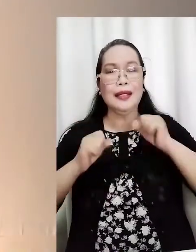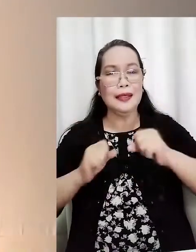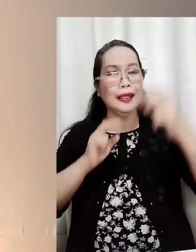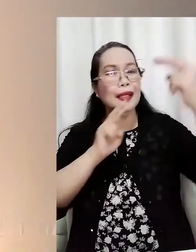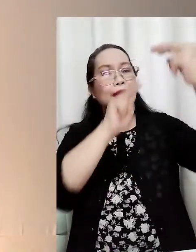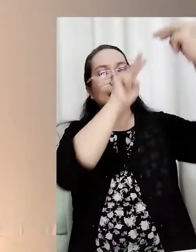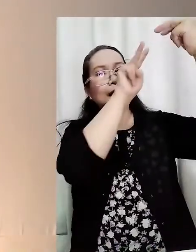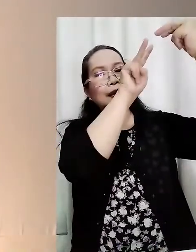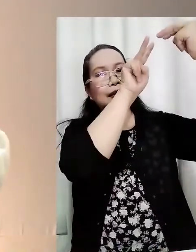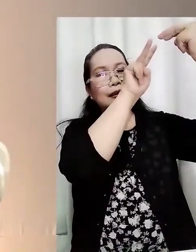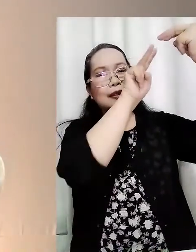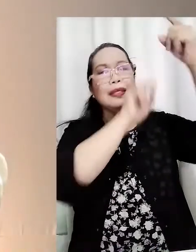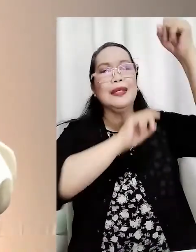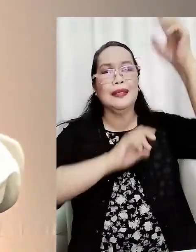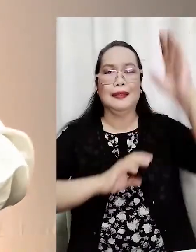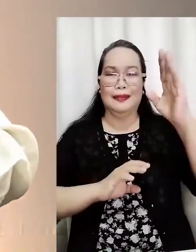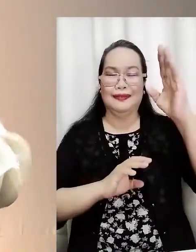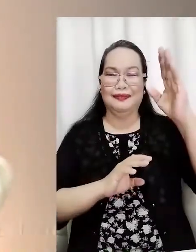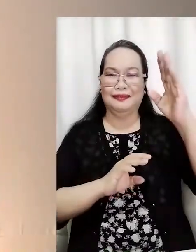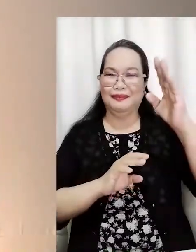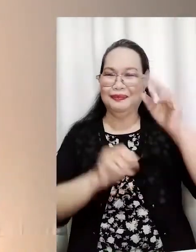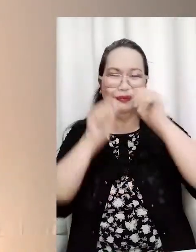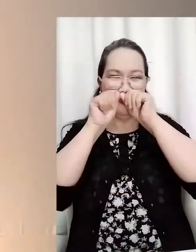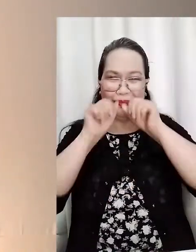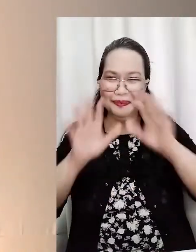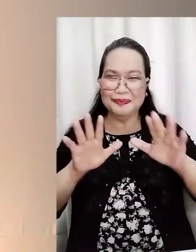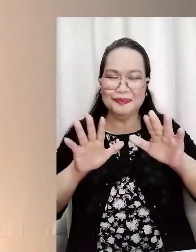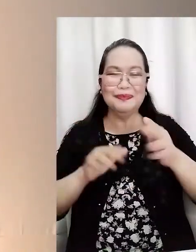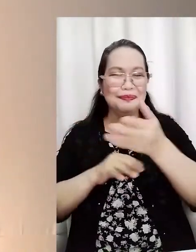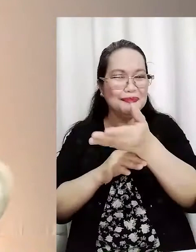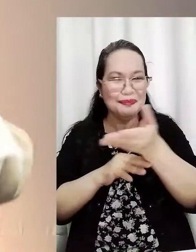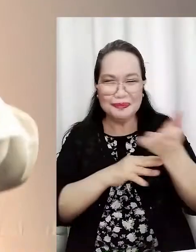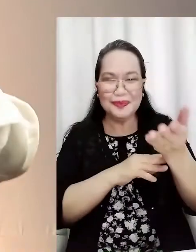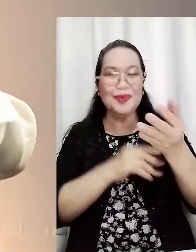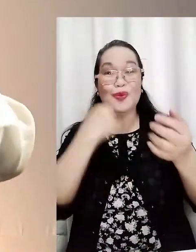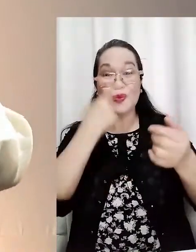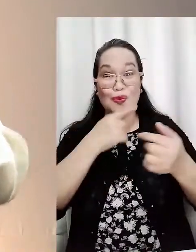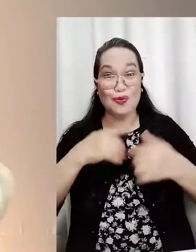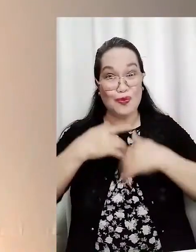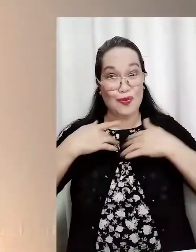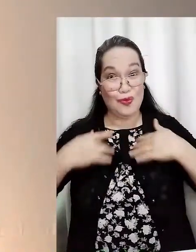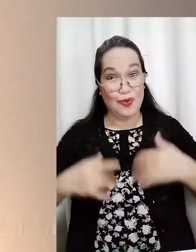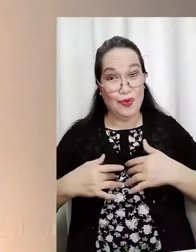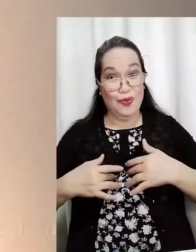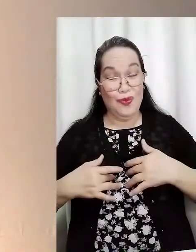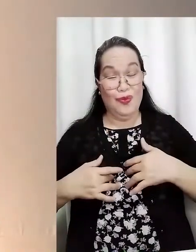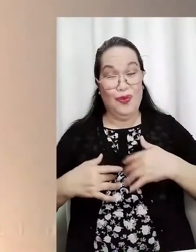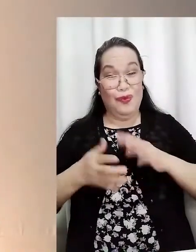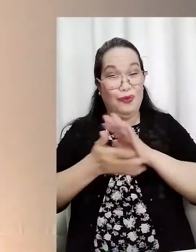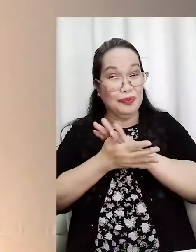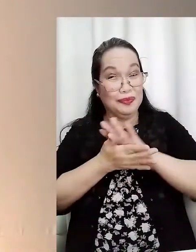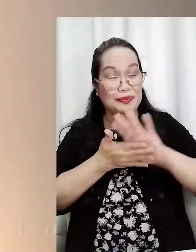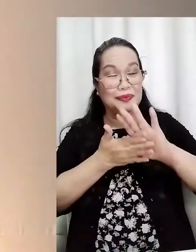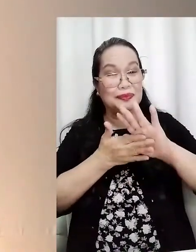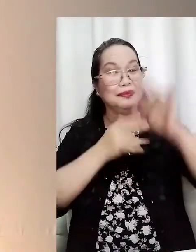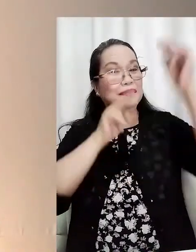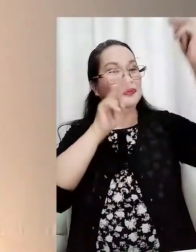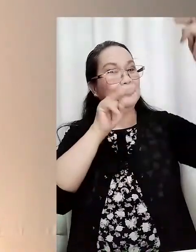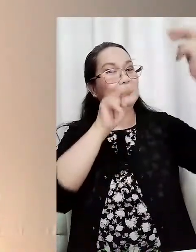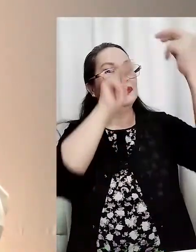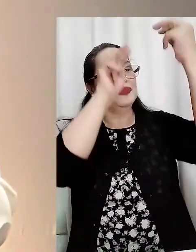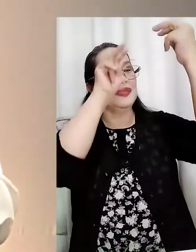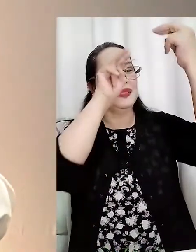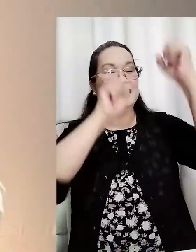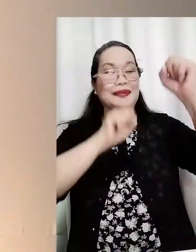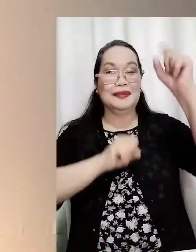God. Mapalad ang dalisay ang kanilang puso, ang kanilang loob, dahil makikita nila